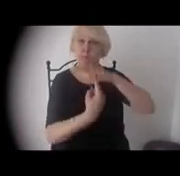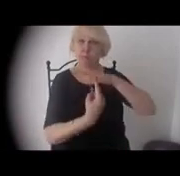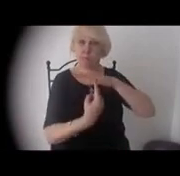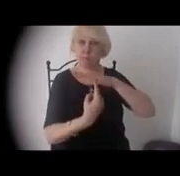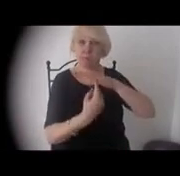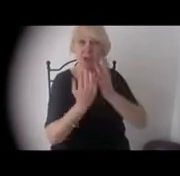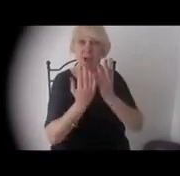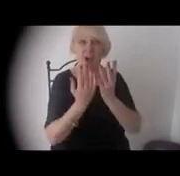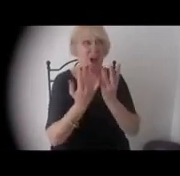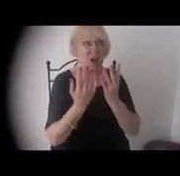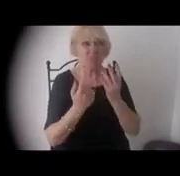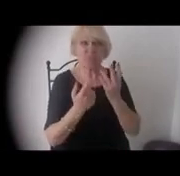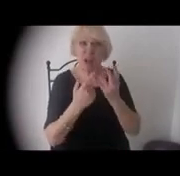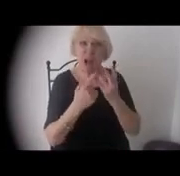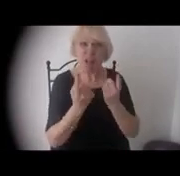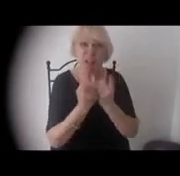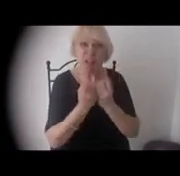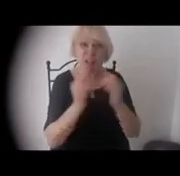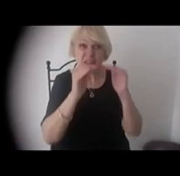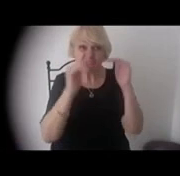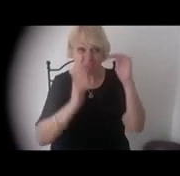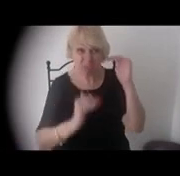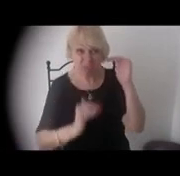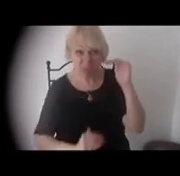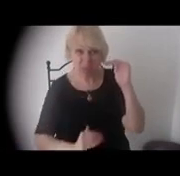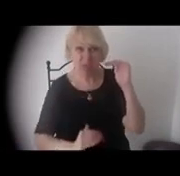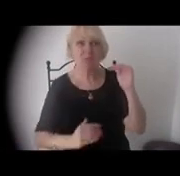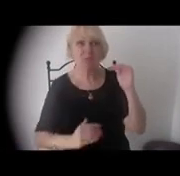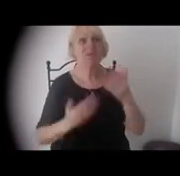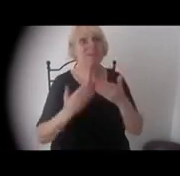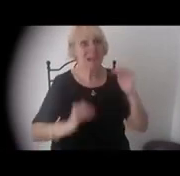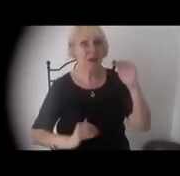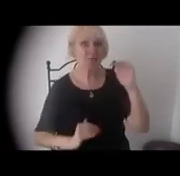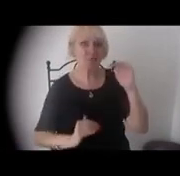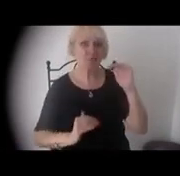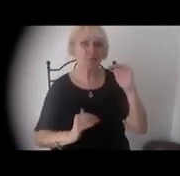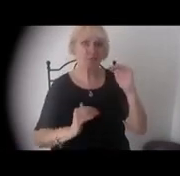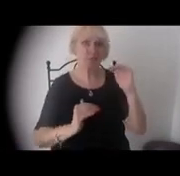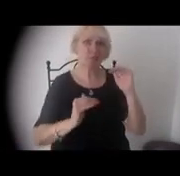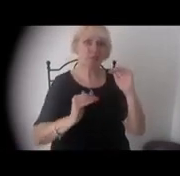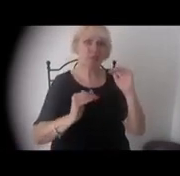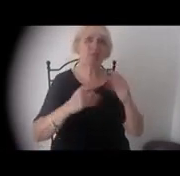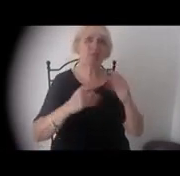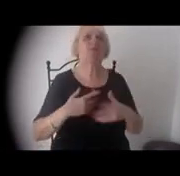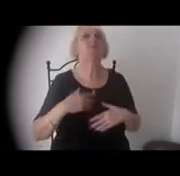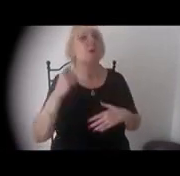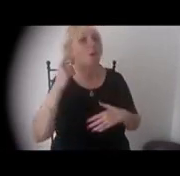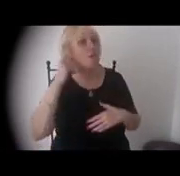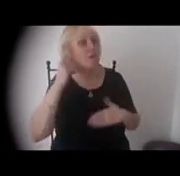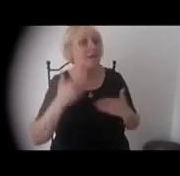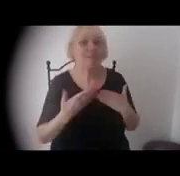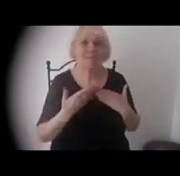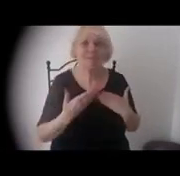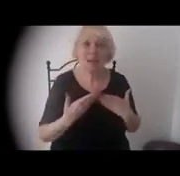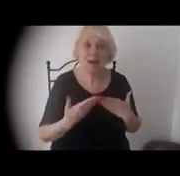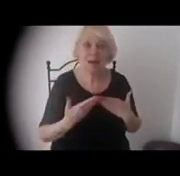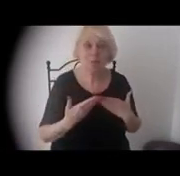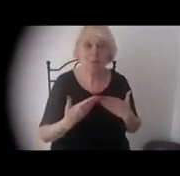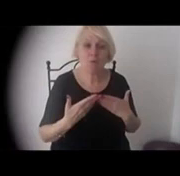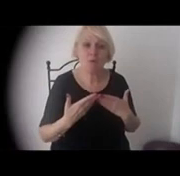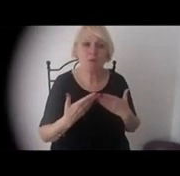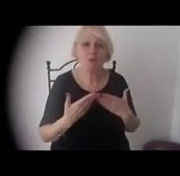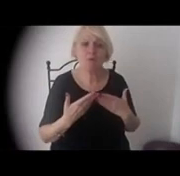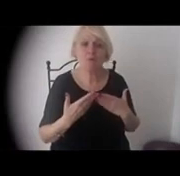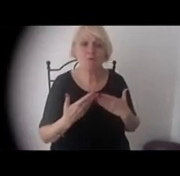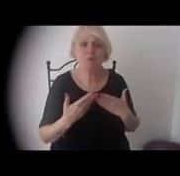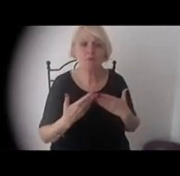teams together and our core services together. I think the fact that we've been able to I think